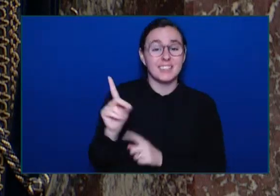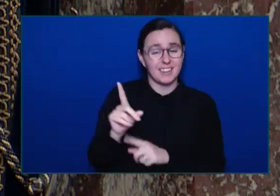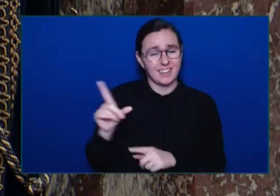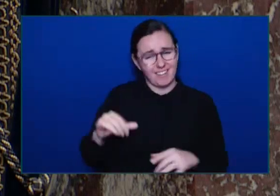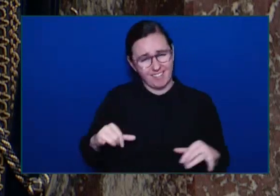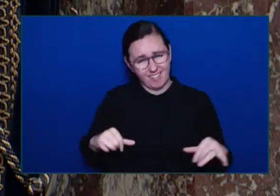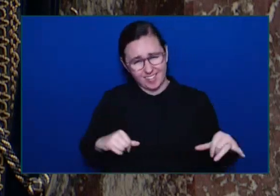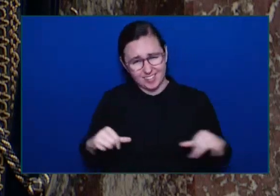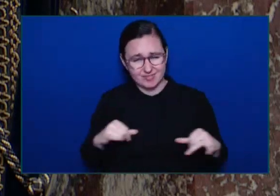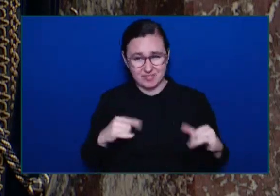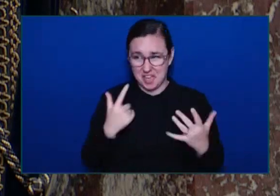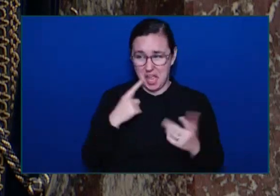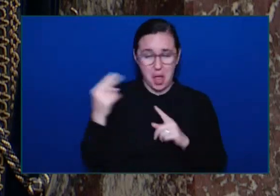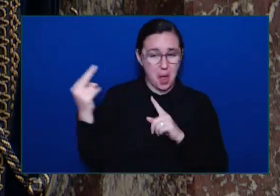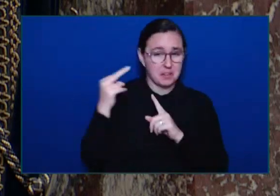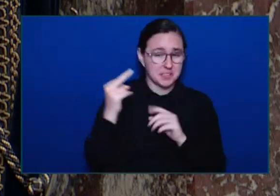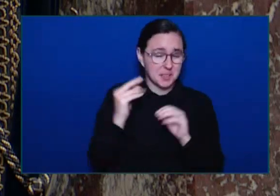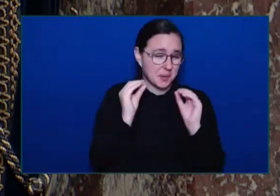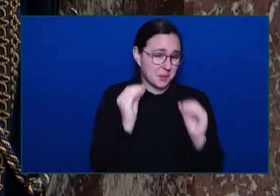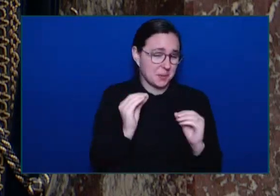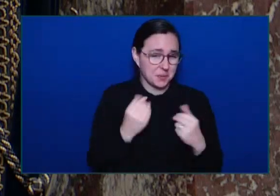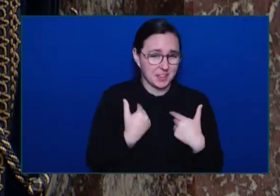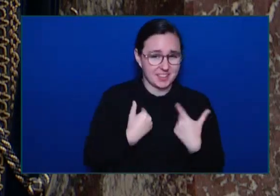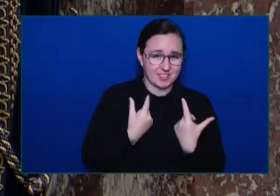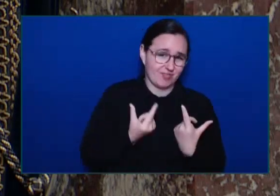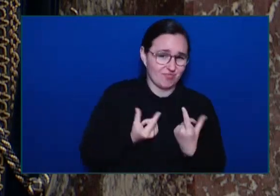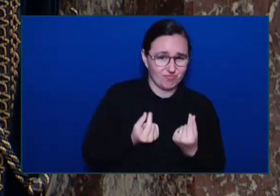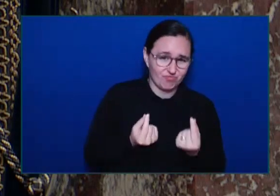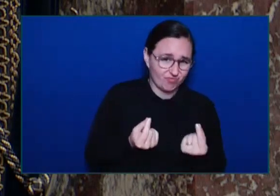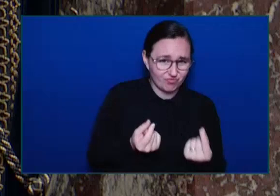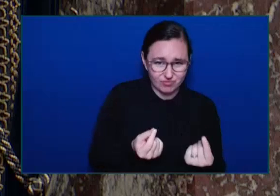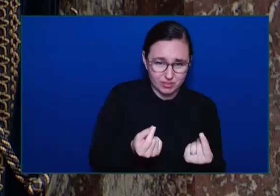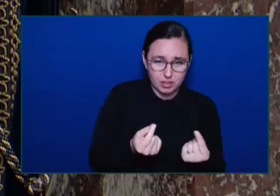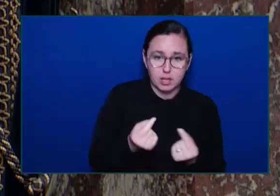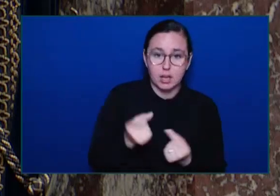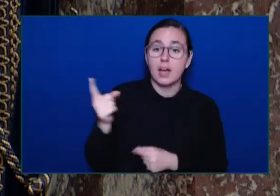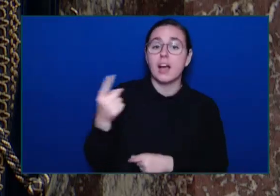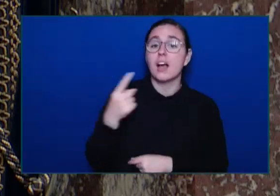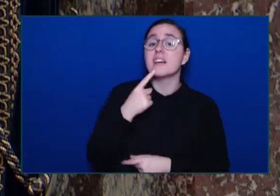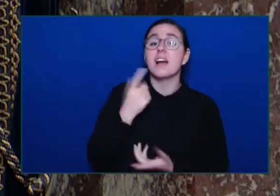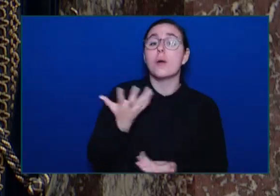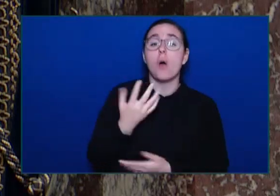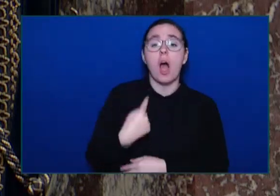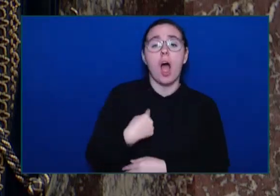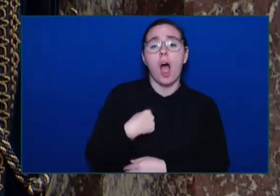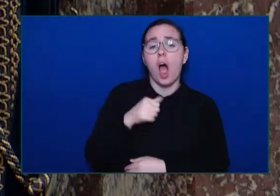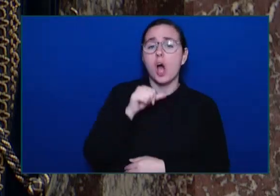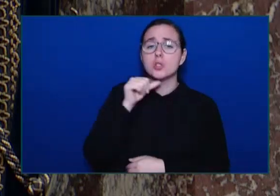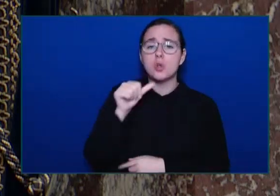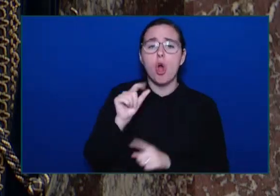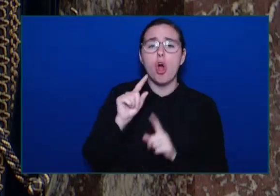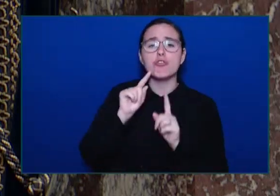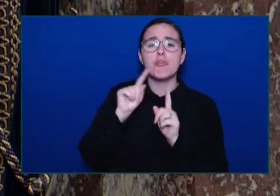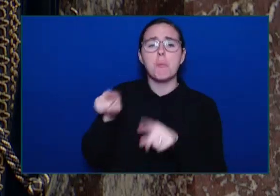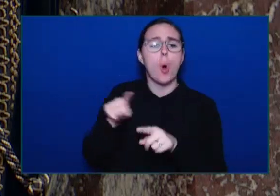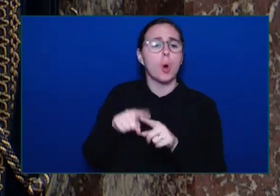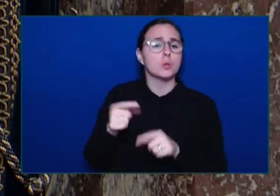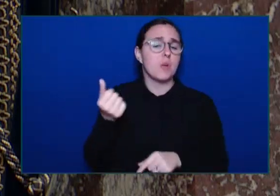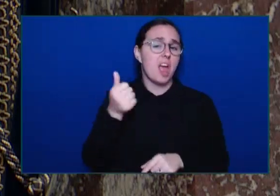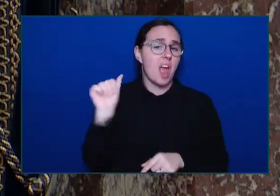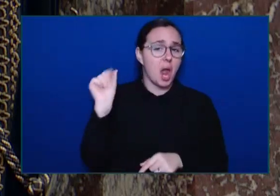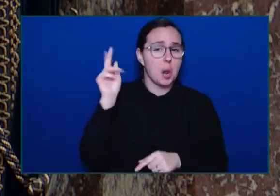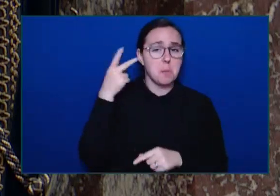Chief, quote, I don't report to any politician, I don't report to the City of Vancouver, I don't report to the province